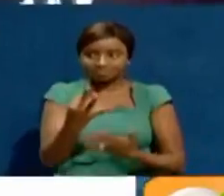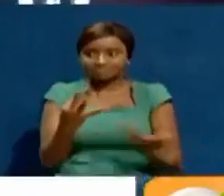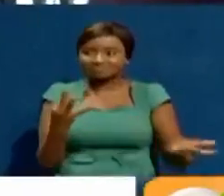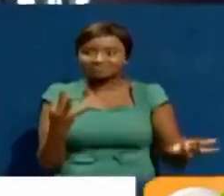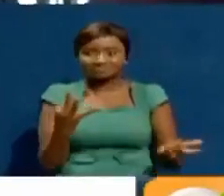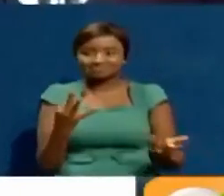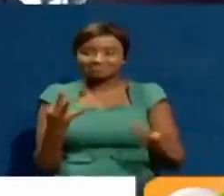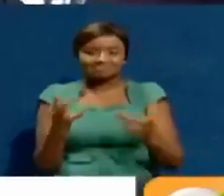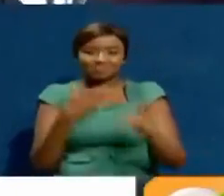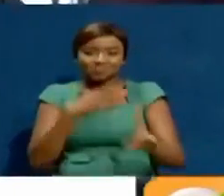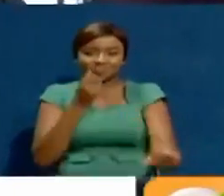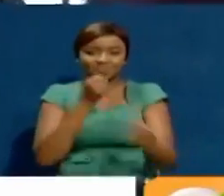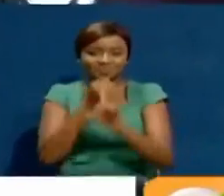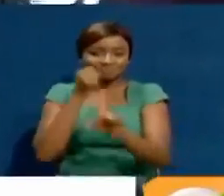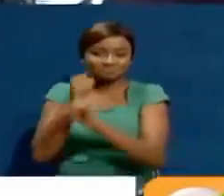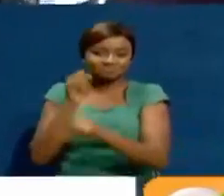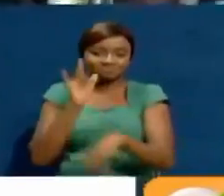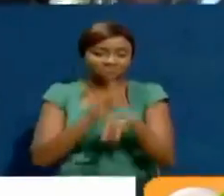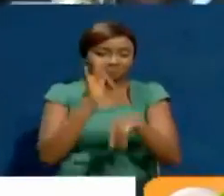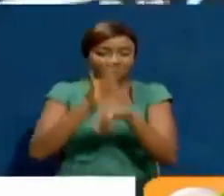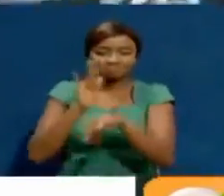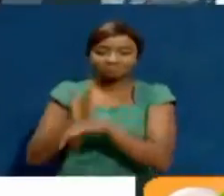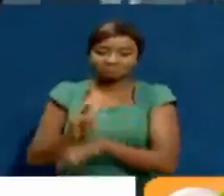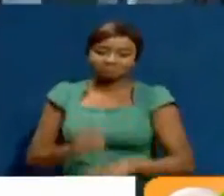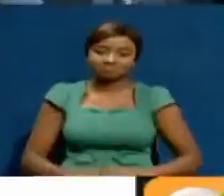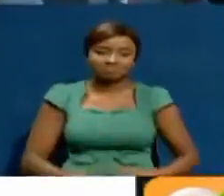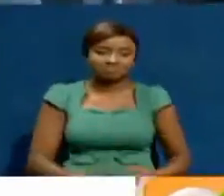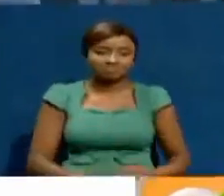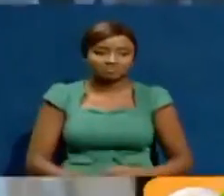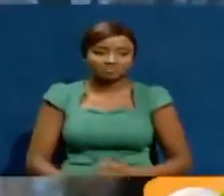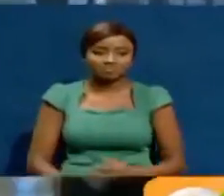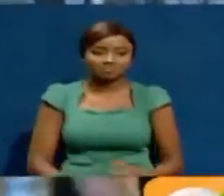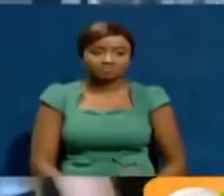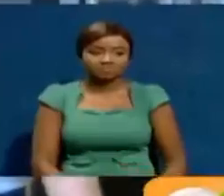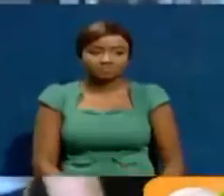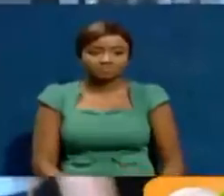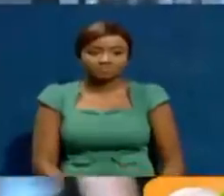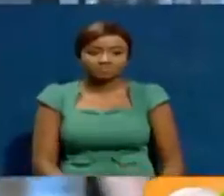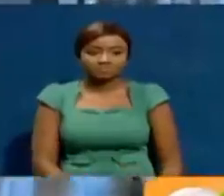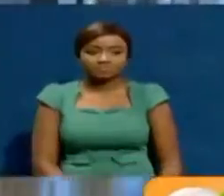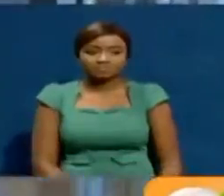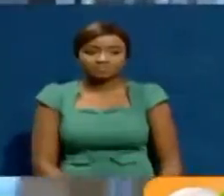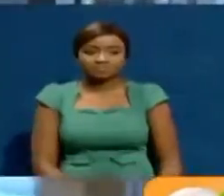notable adverse effects on transmission of the virus. Sam Gituku, Citizen TV.